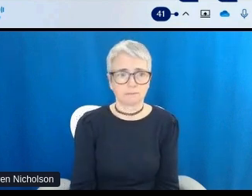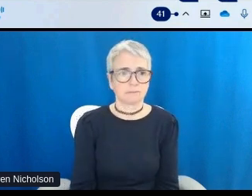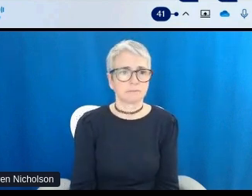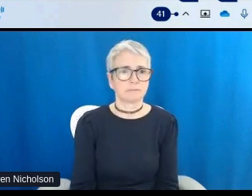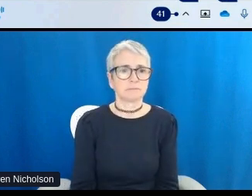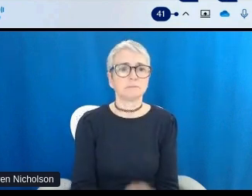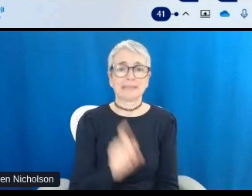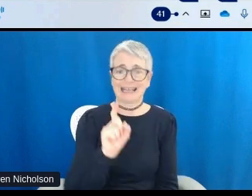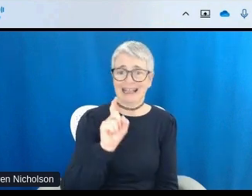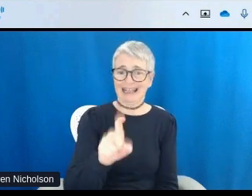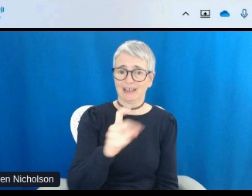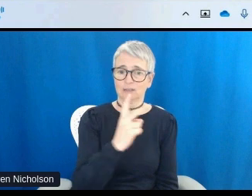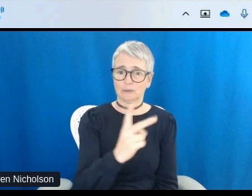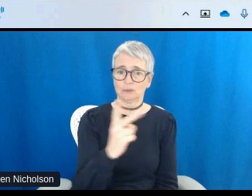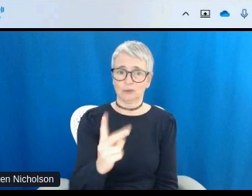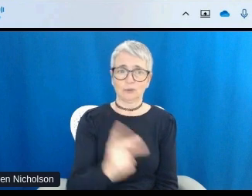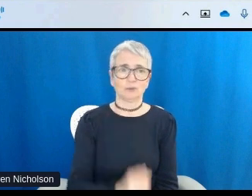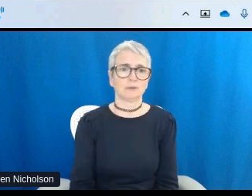Click 22.